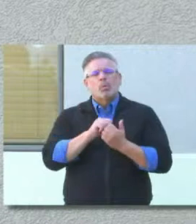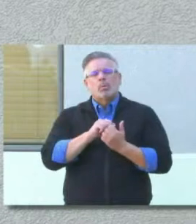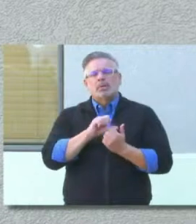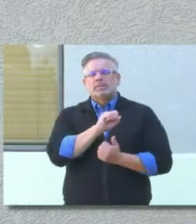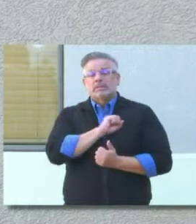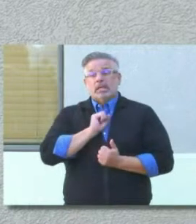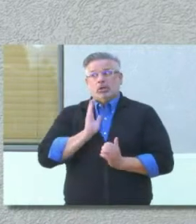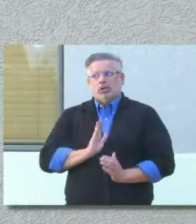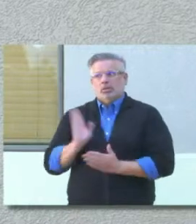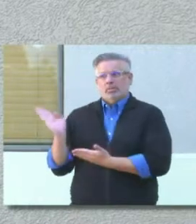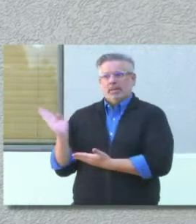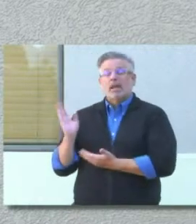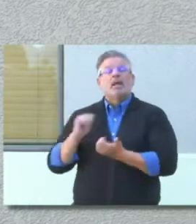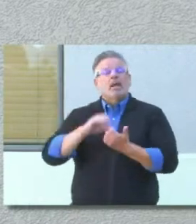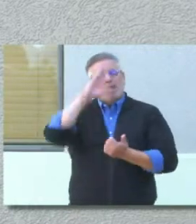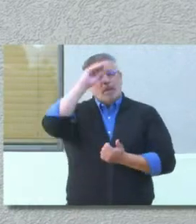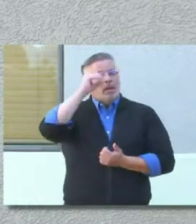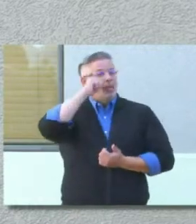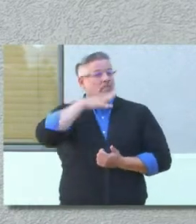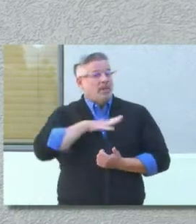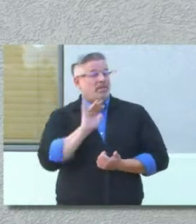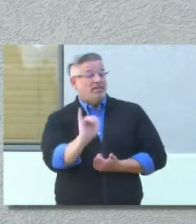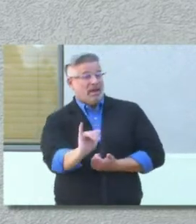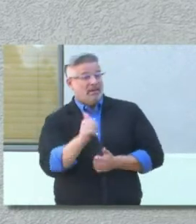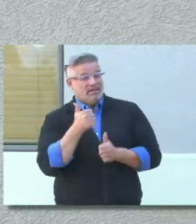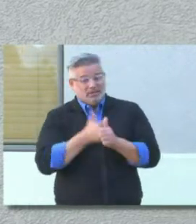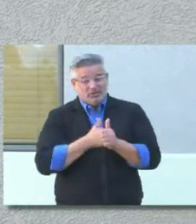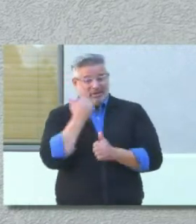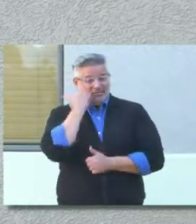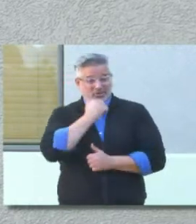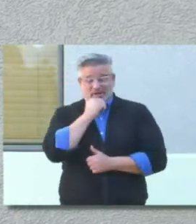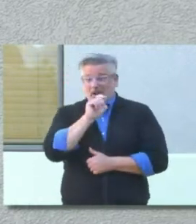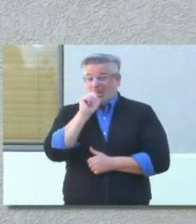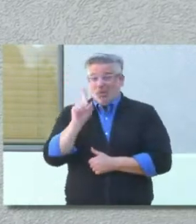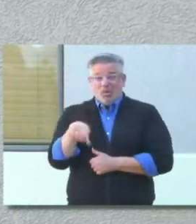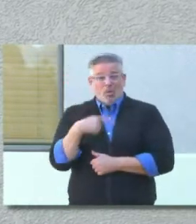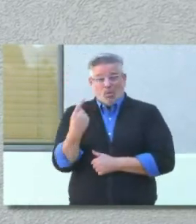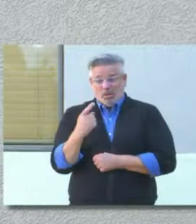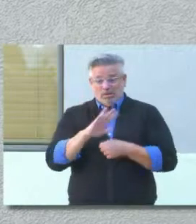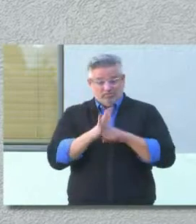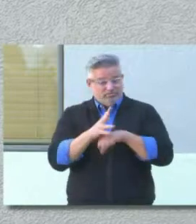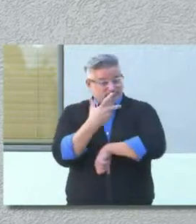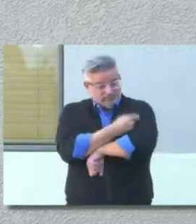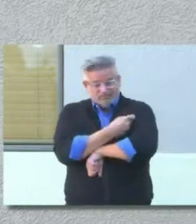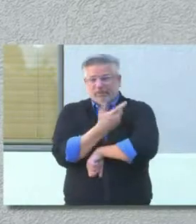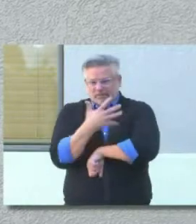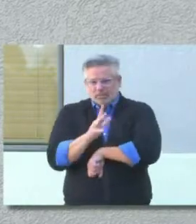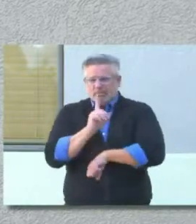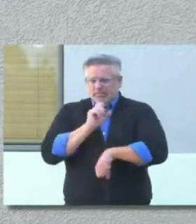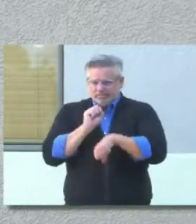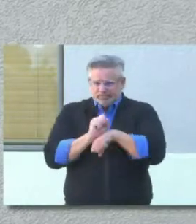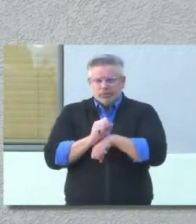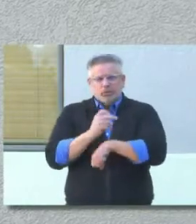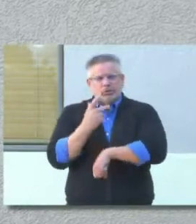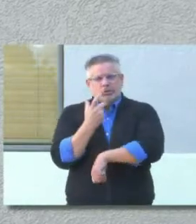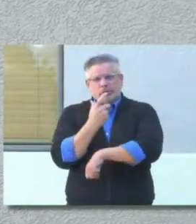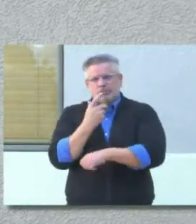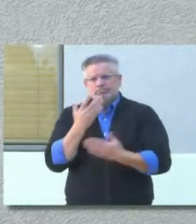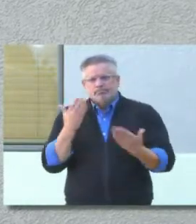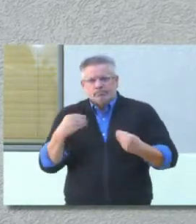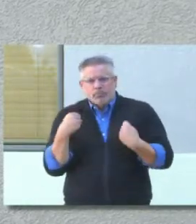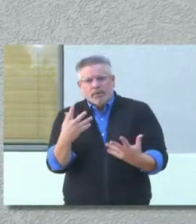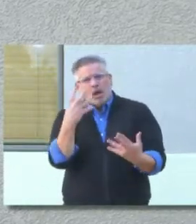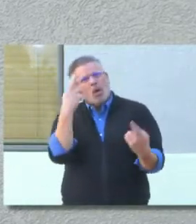Padilla and so many men and women that each and every day are not only putting shots in arms, but giving people shots of hope